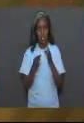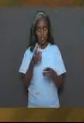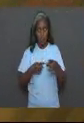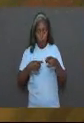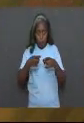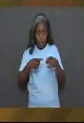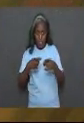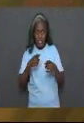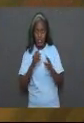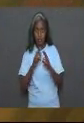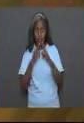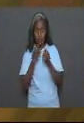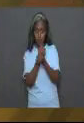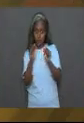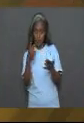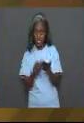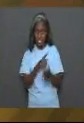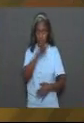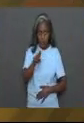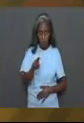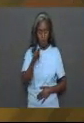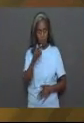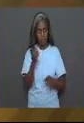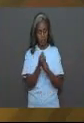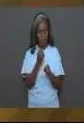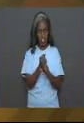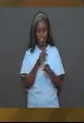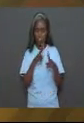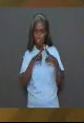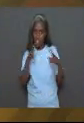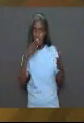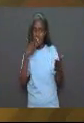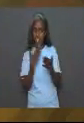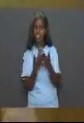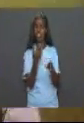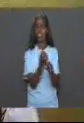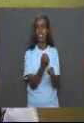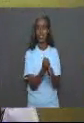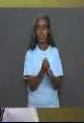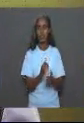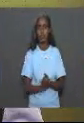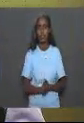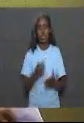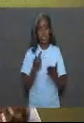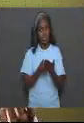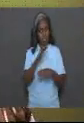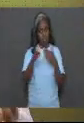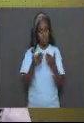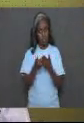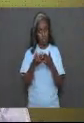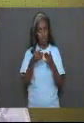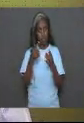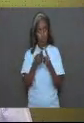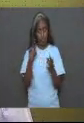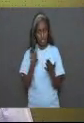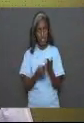If you manage to solve this problem, you have done an excellent job. That is all